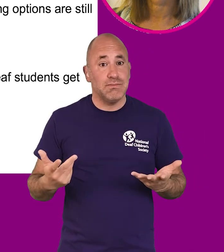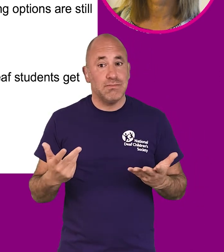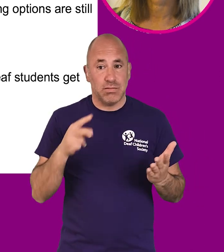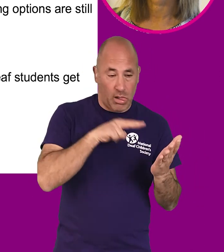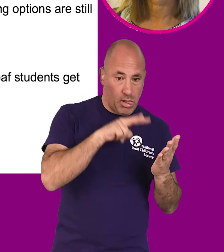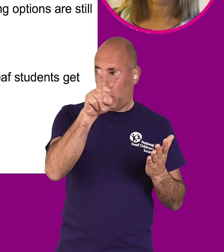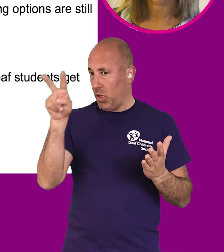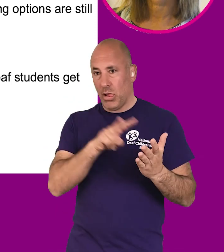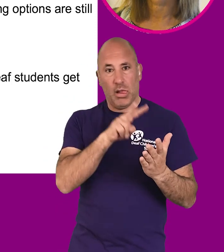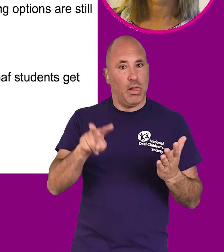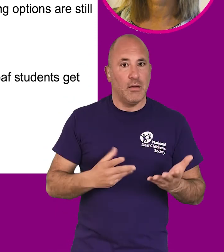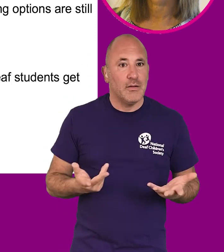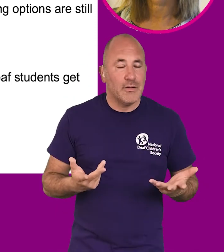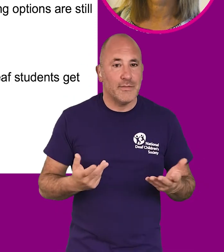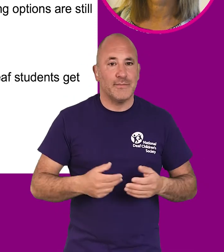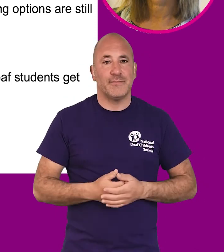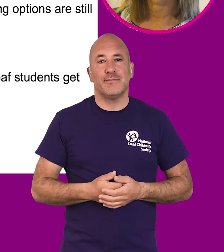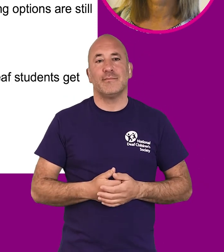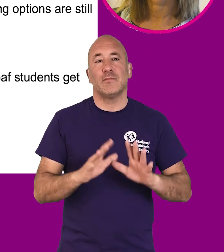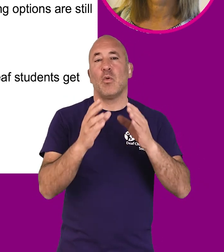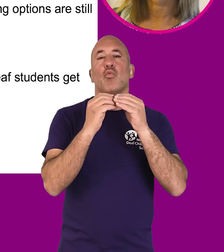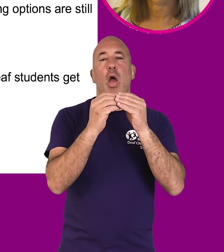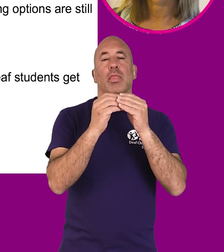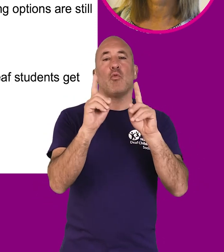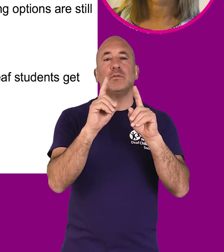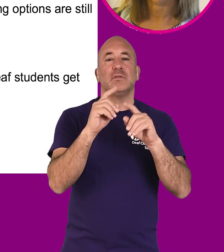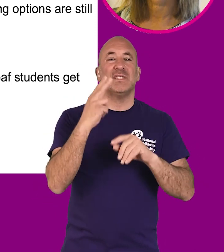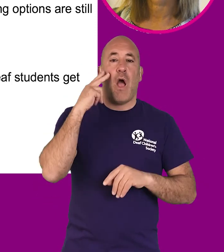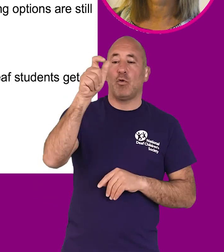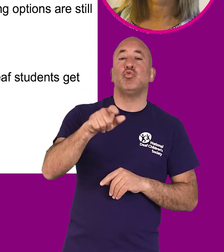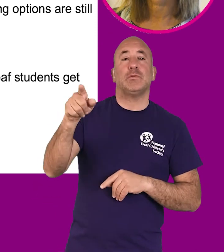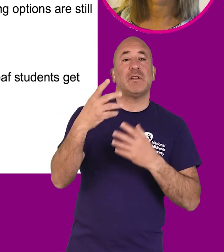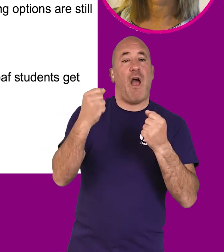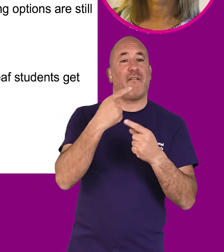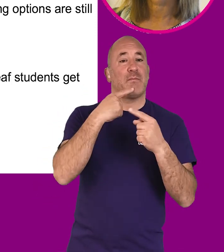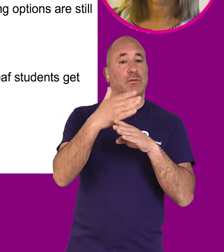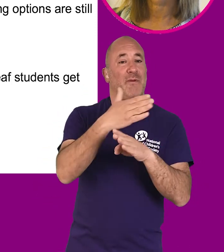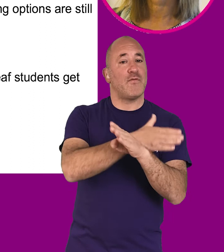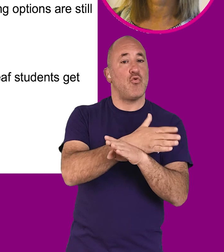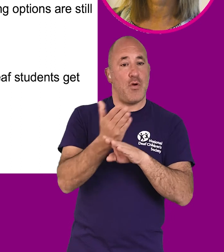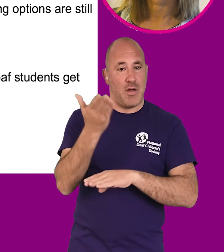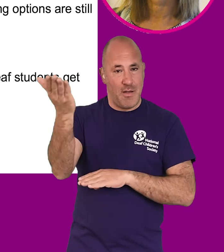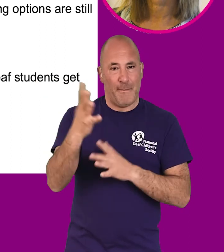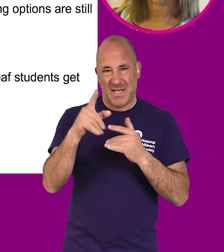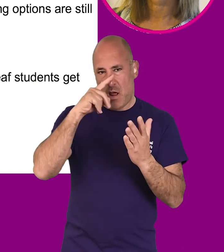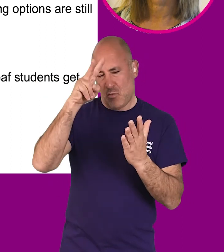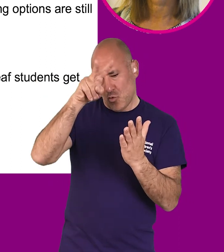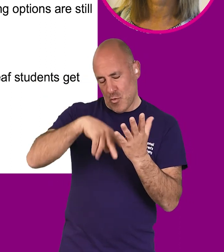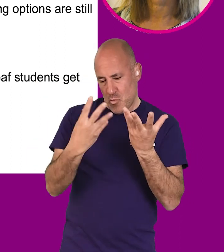deaf students the information beforehand so that they have a chance to read through and dissect it a bit.